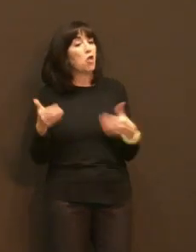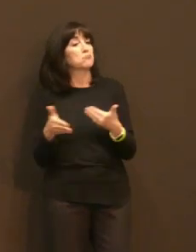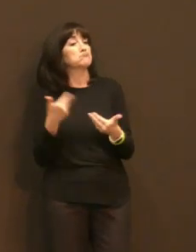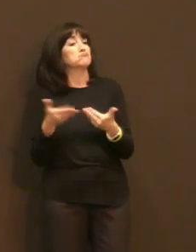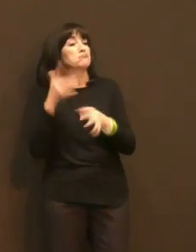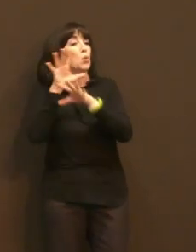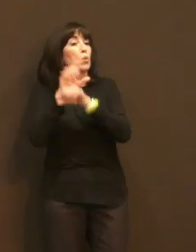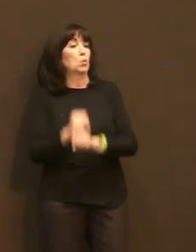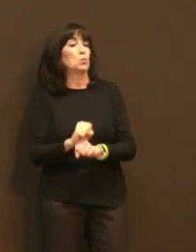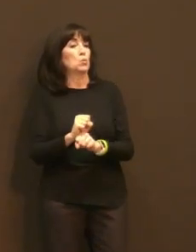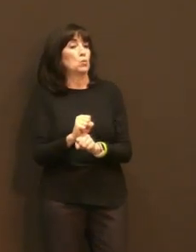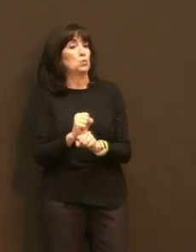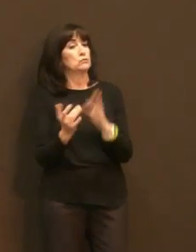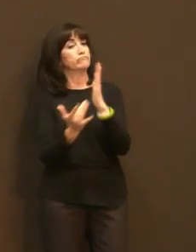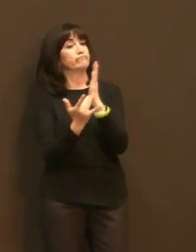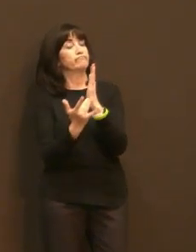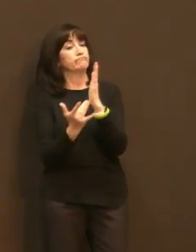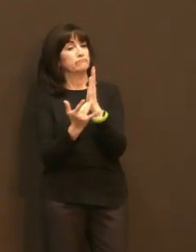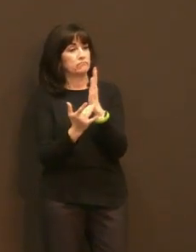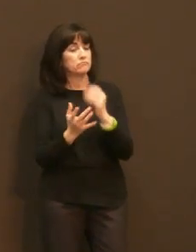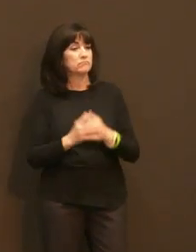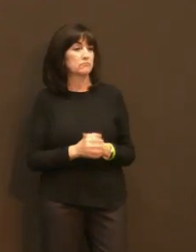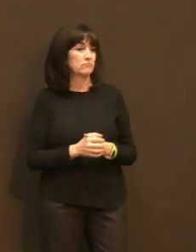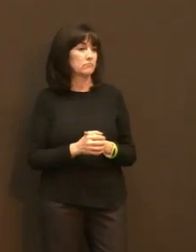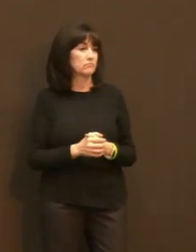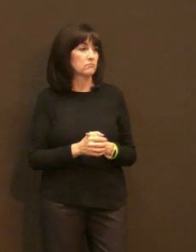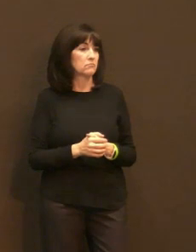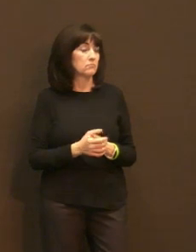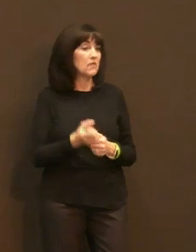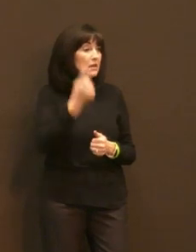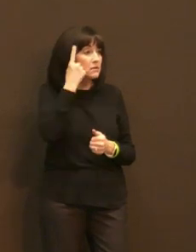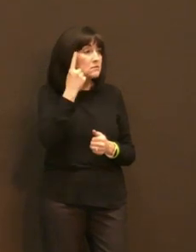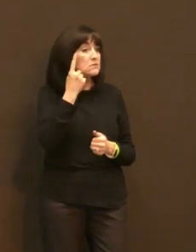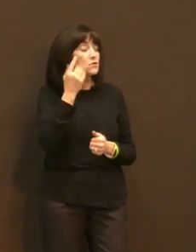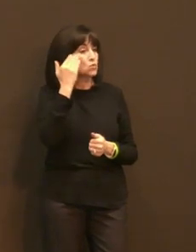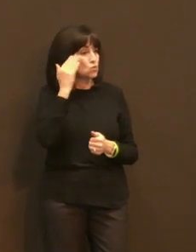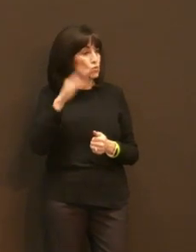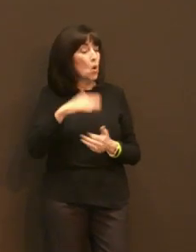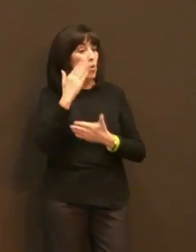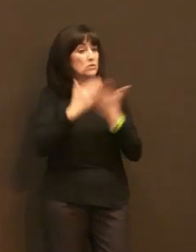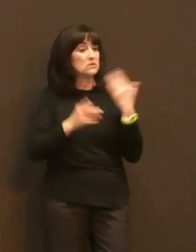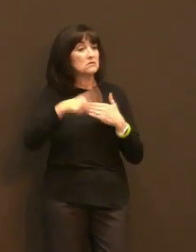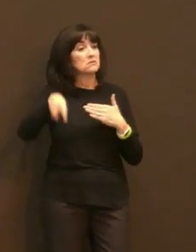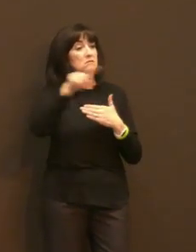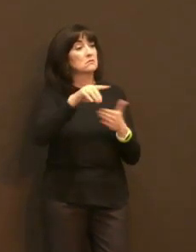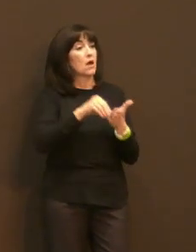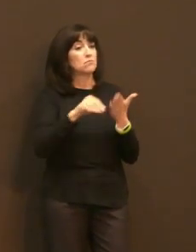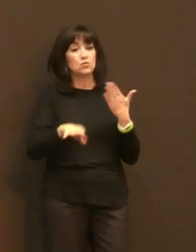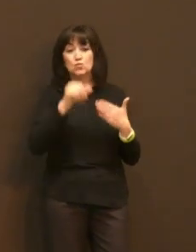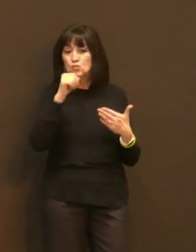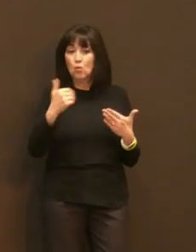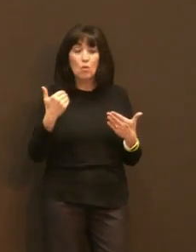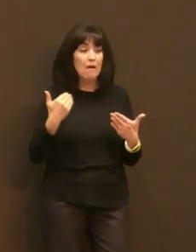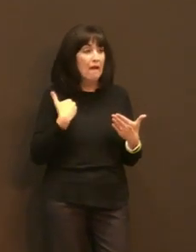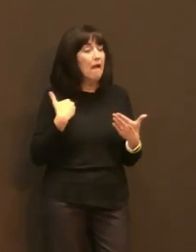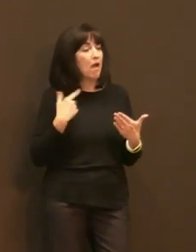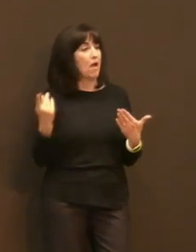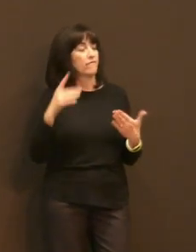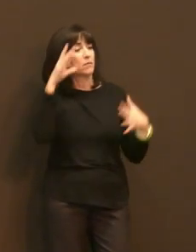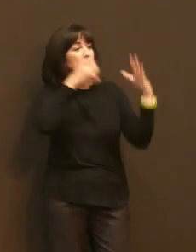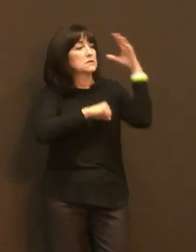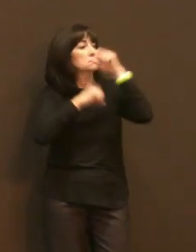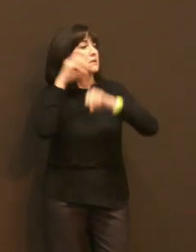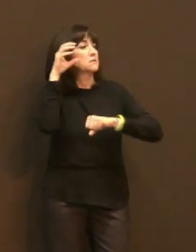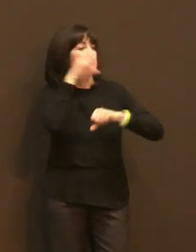It's also concerning that so many students are missing this amount of instructional time, and that's why I think it's important to